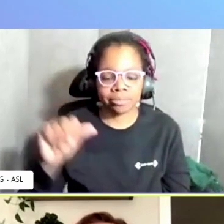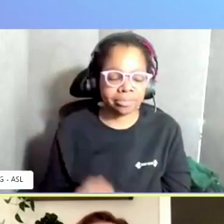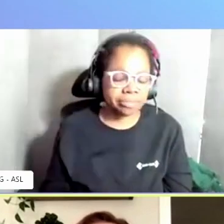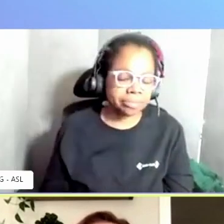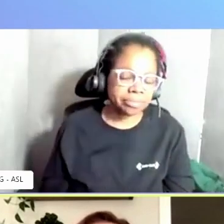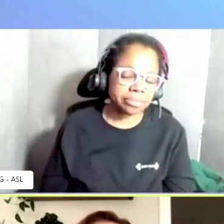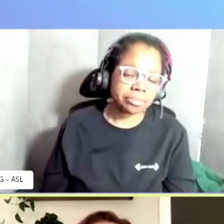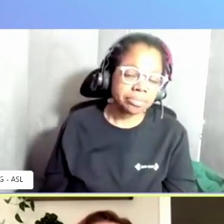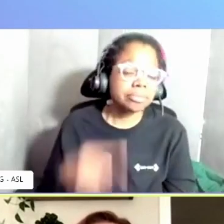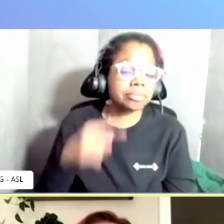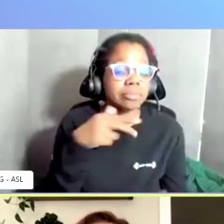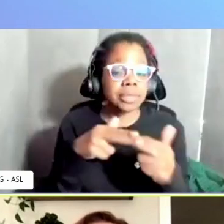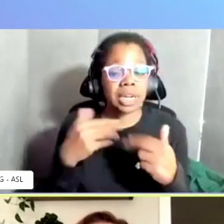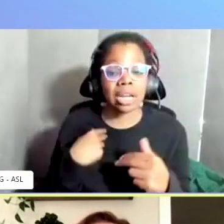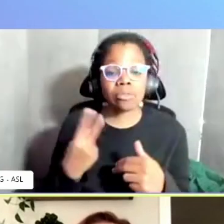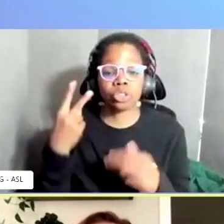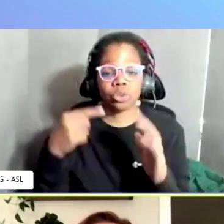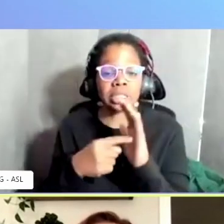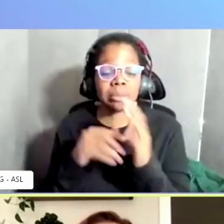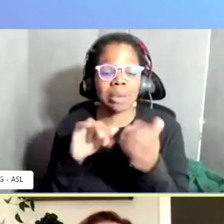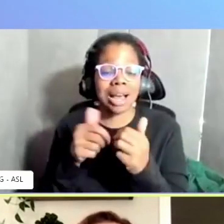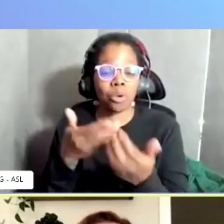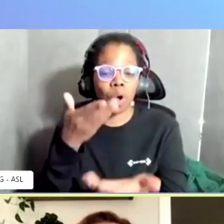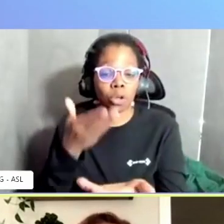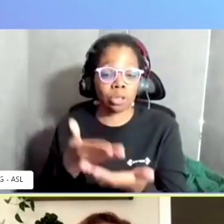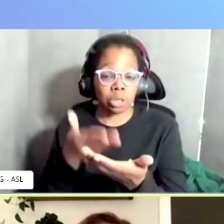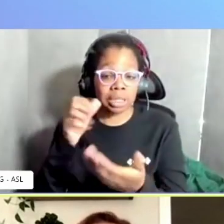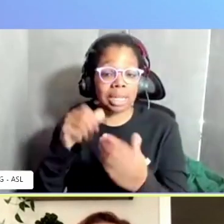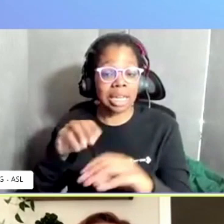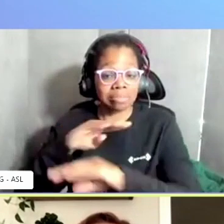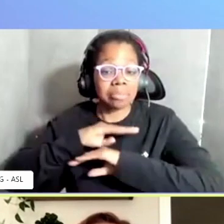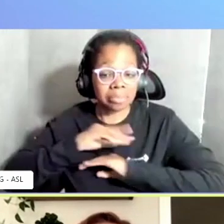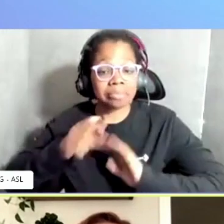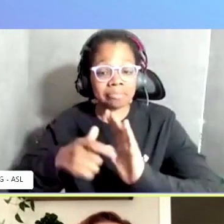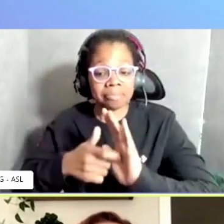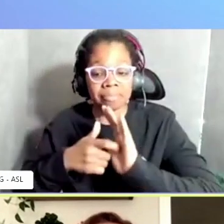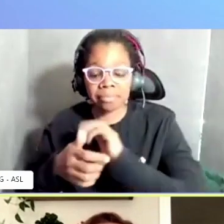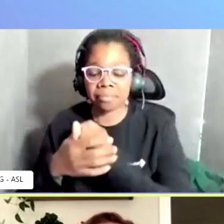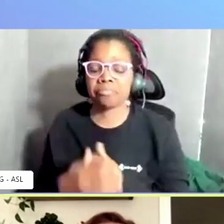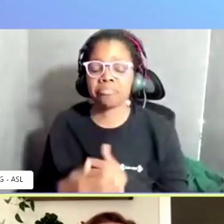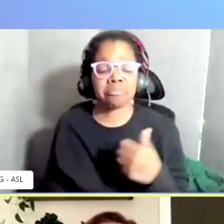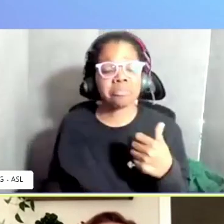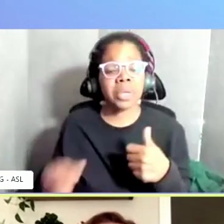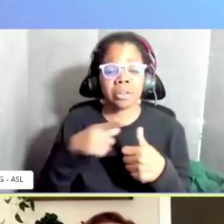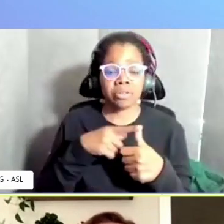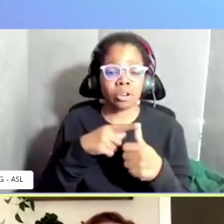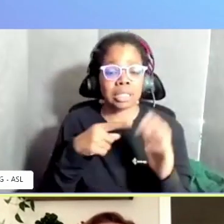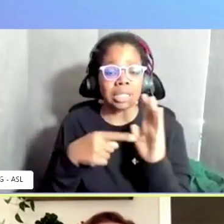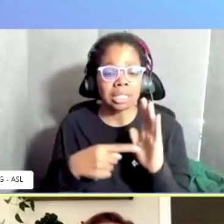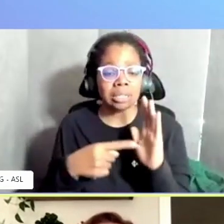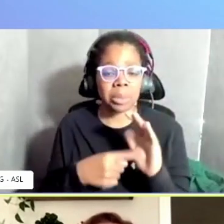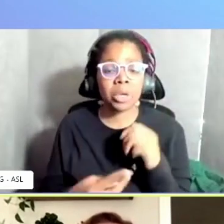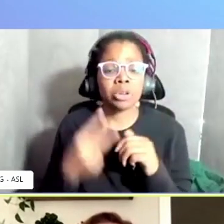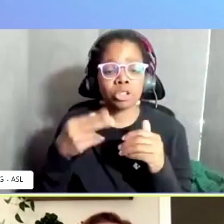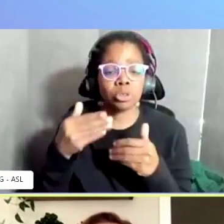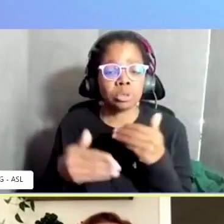So this slide shows 2 examples of how authentication can meet these requirements. The first one is an example of a